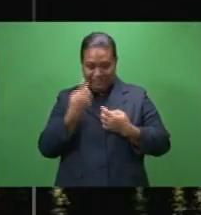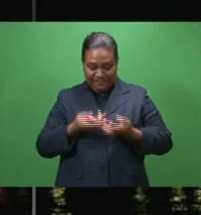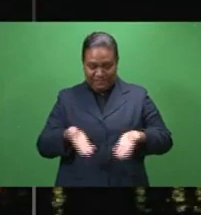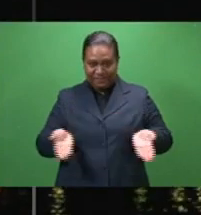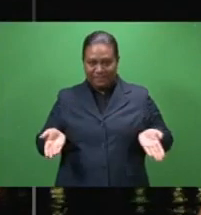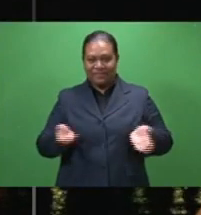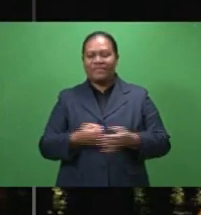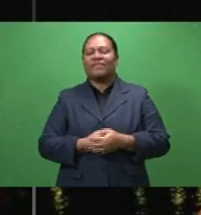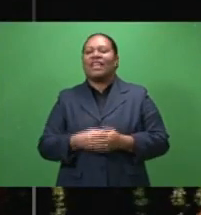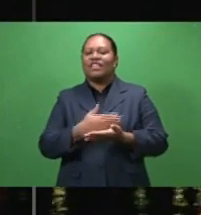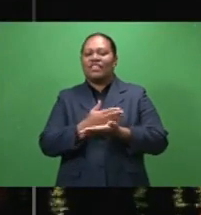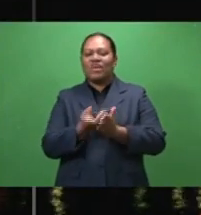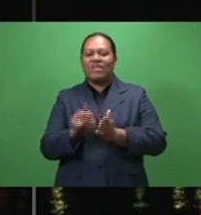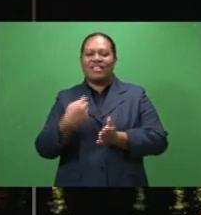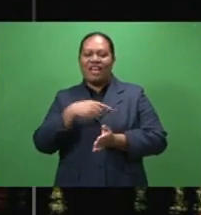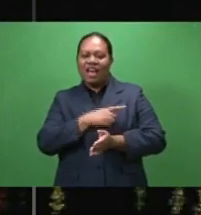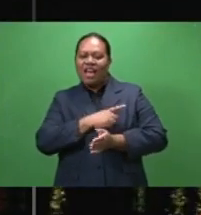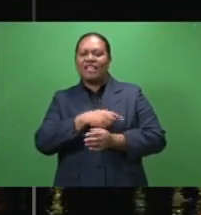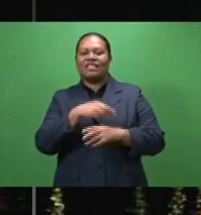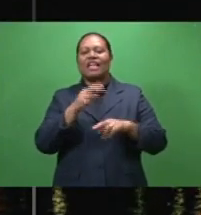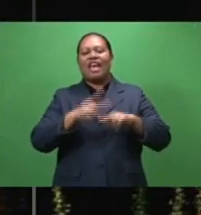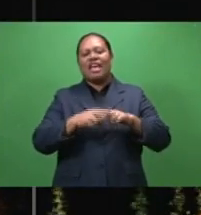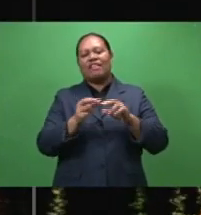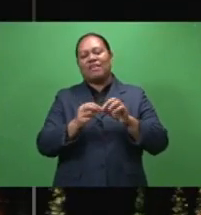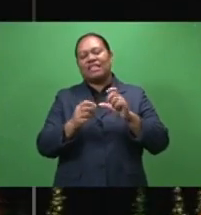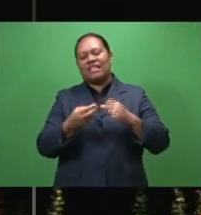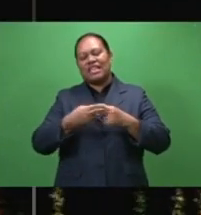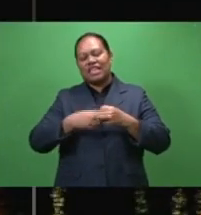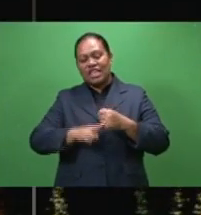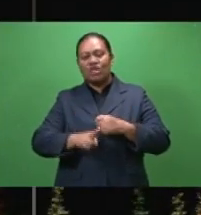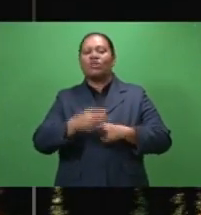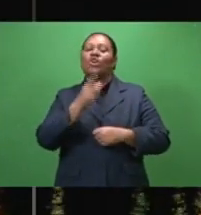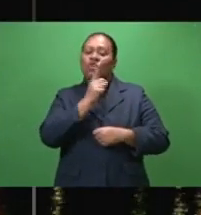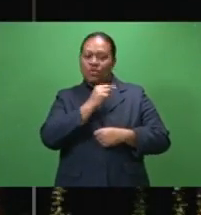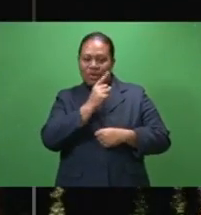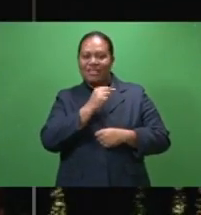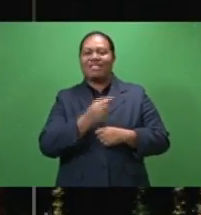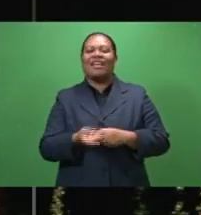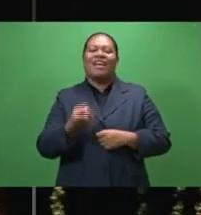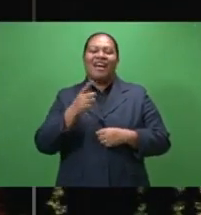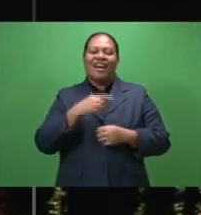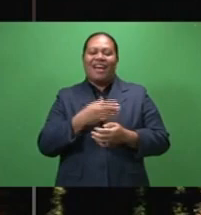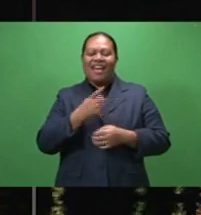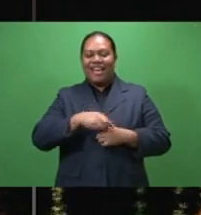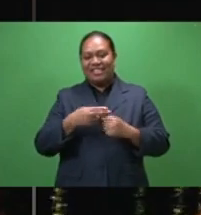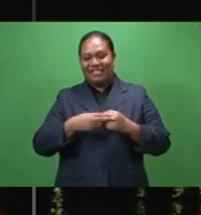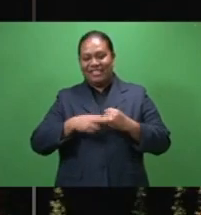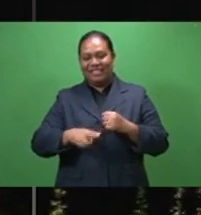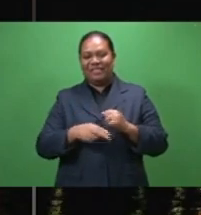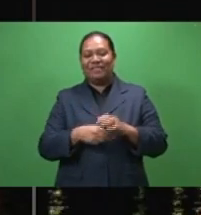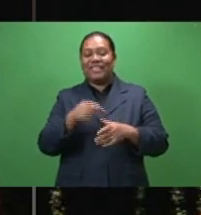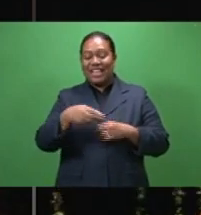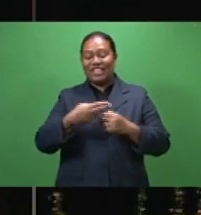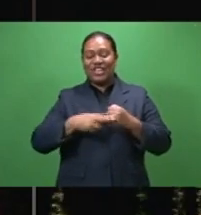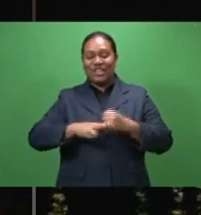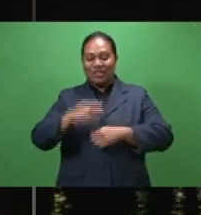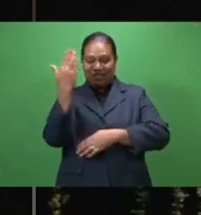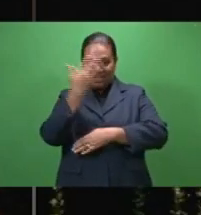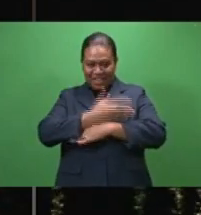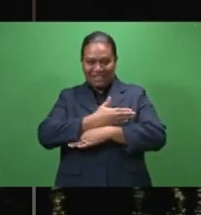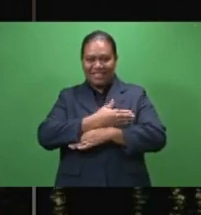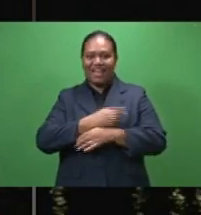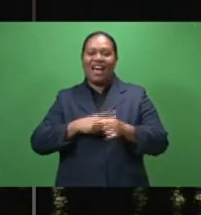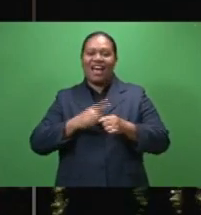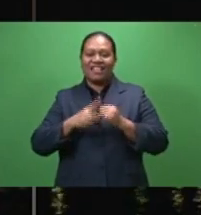fbcnews@fbc.com.fj. Share it with us on our FBC News Facebook page and Twitter at @FBC_news. That's your news for tonight.